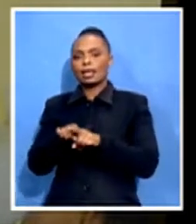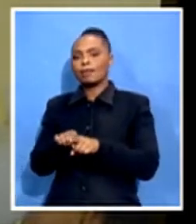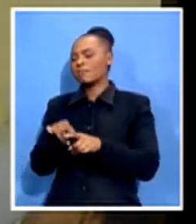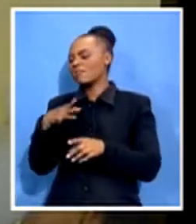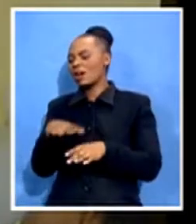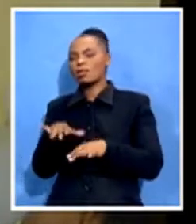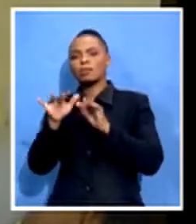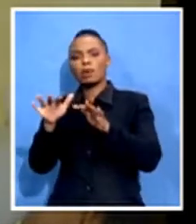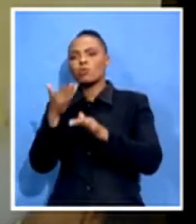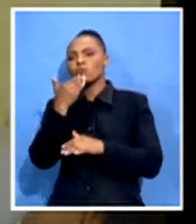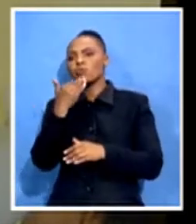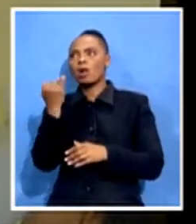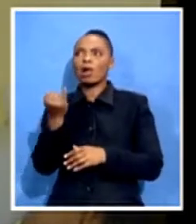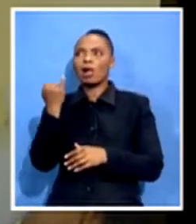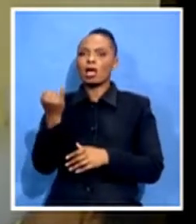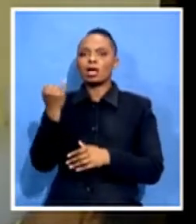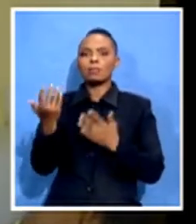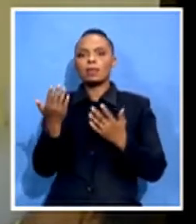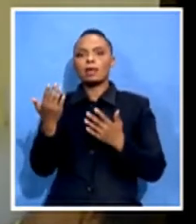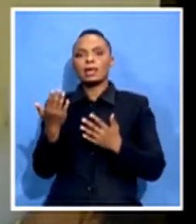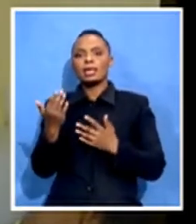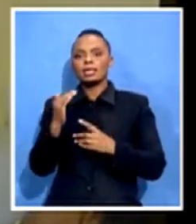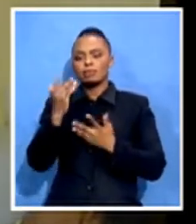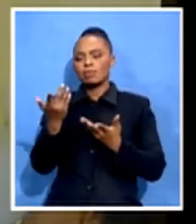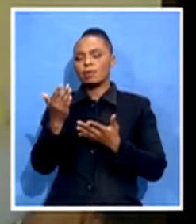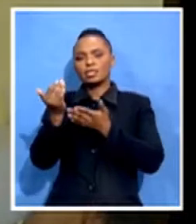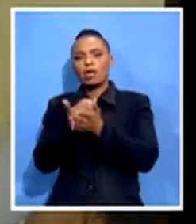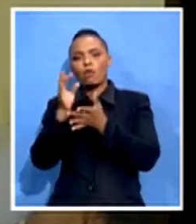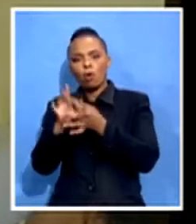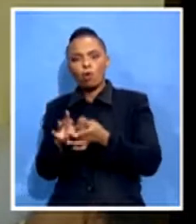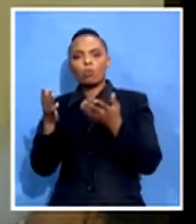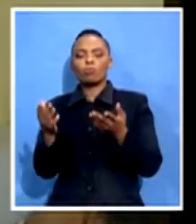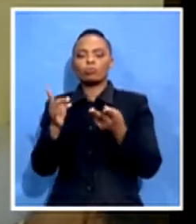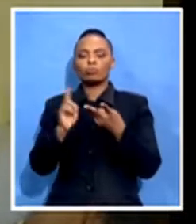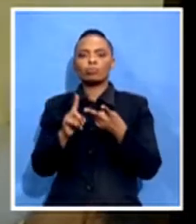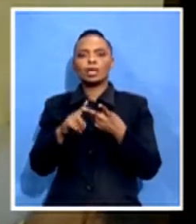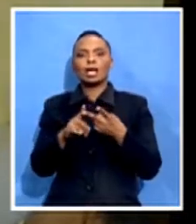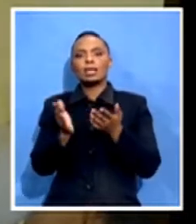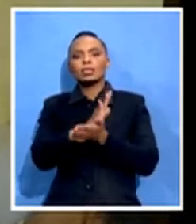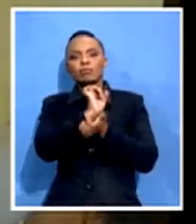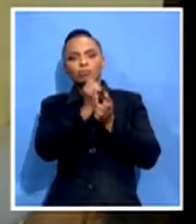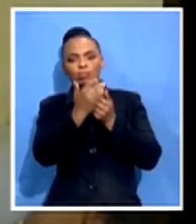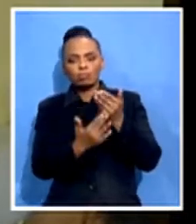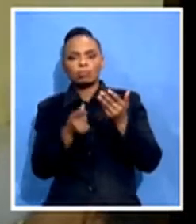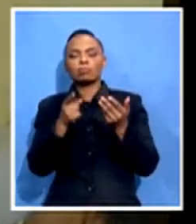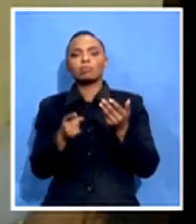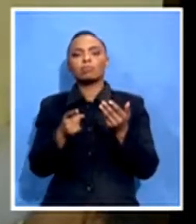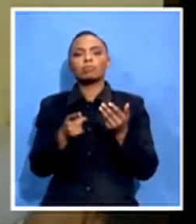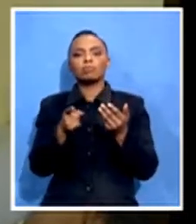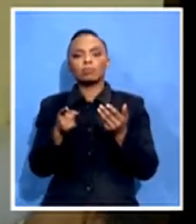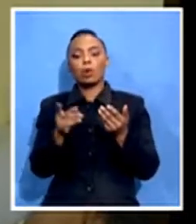safety homes, people who are in correctional services facilities. All those people need to be catered